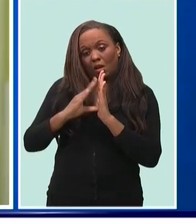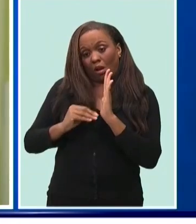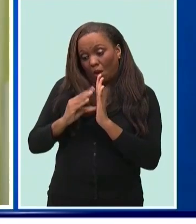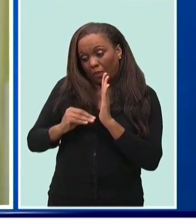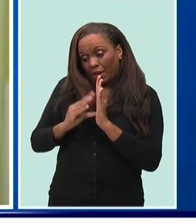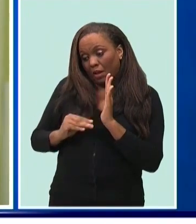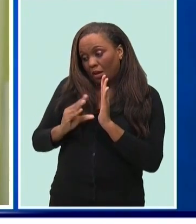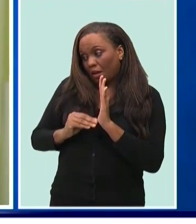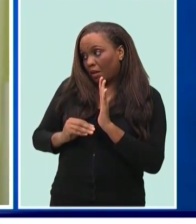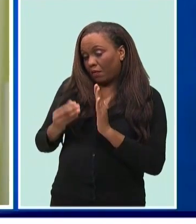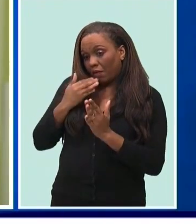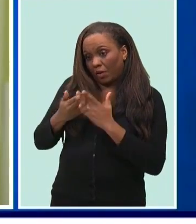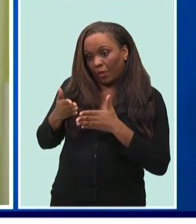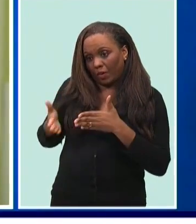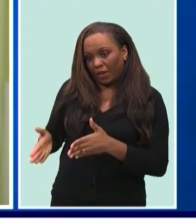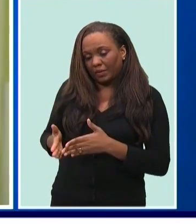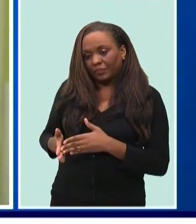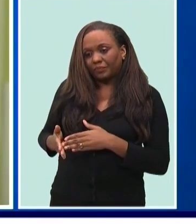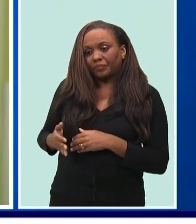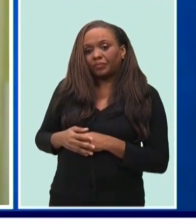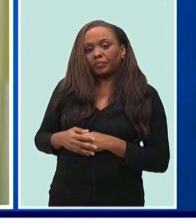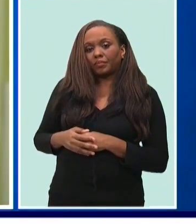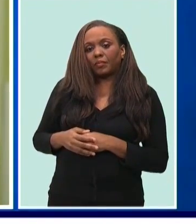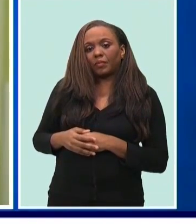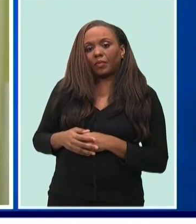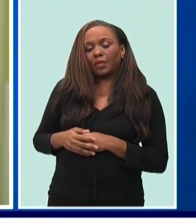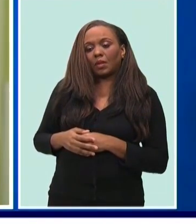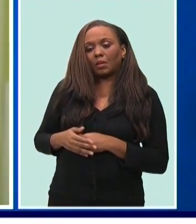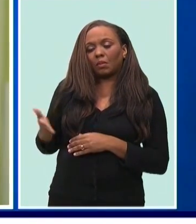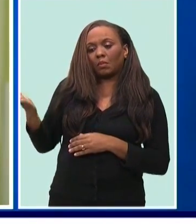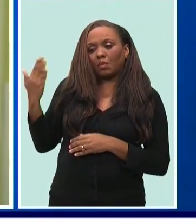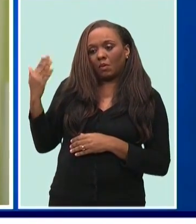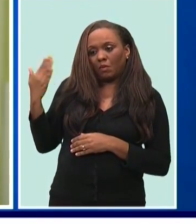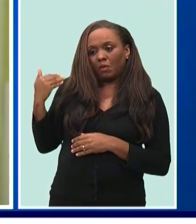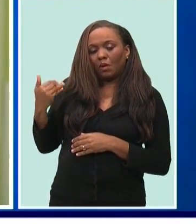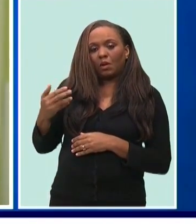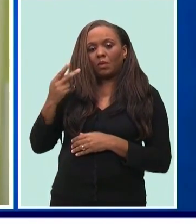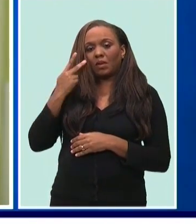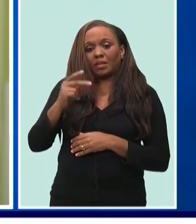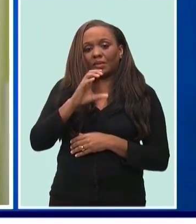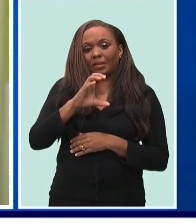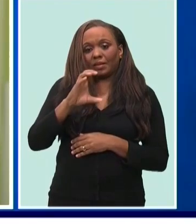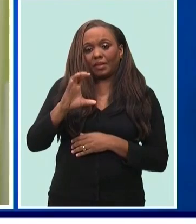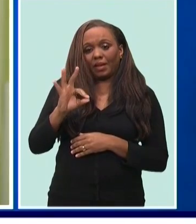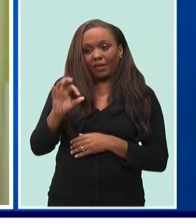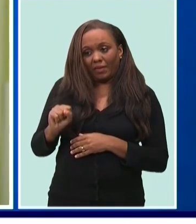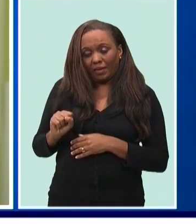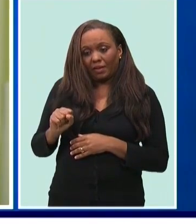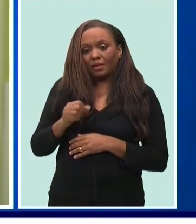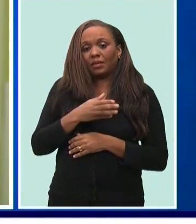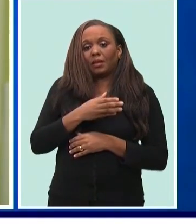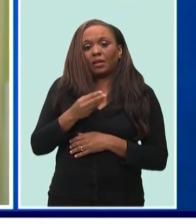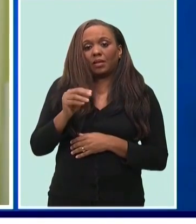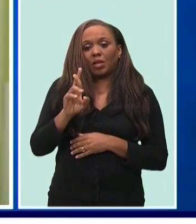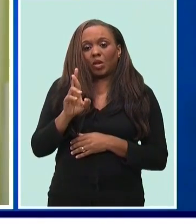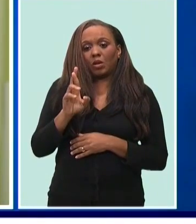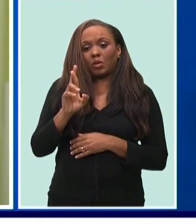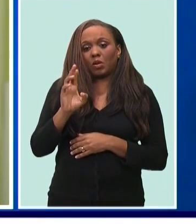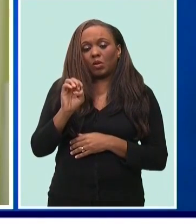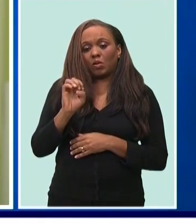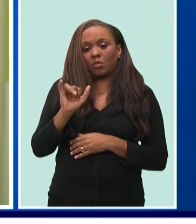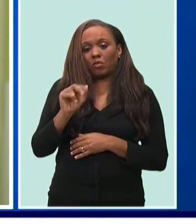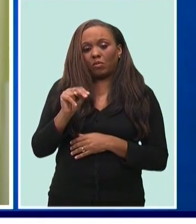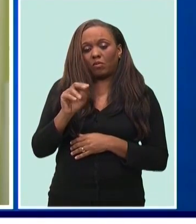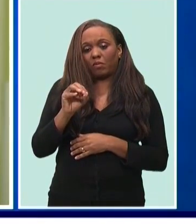develop 3 model schools, the Foundation School, the Rennell Weeks Primary, and Queen's